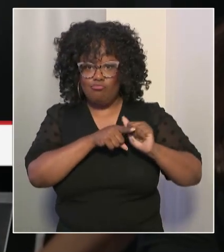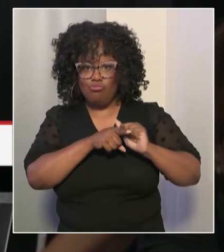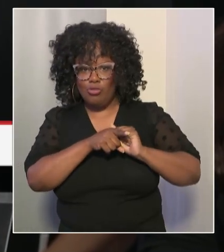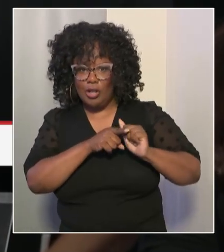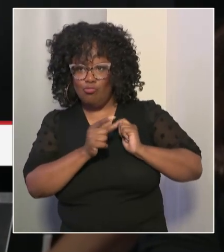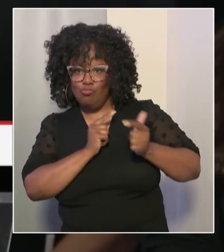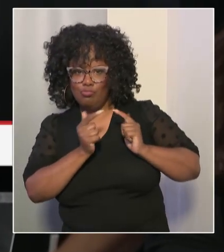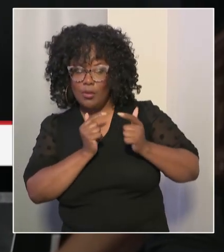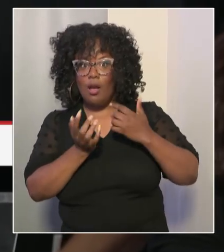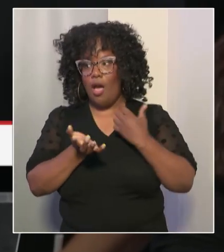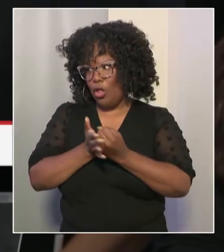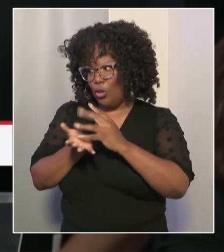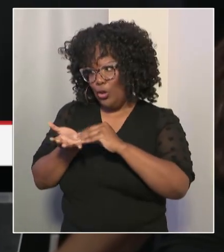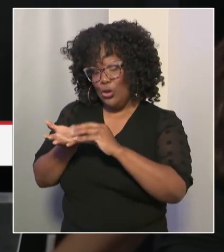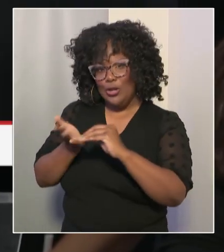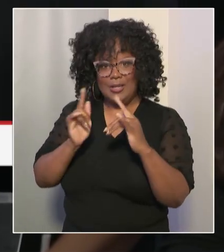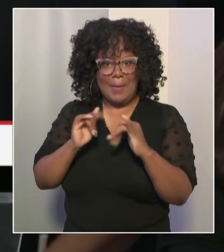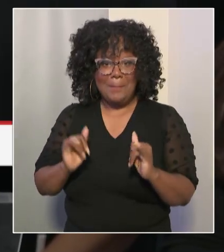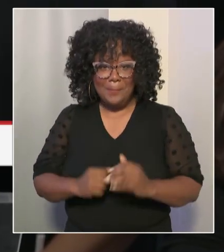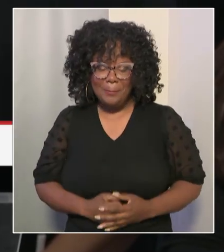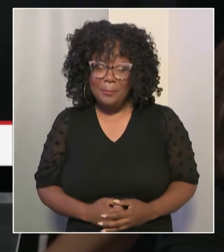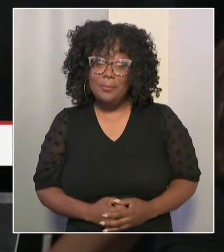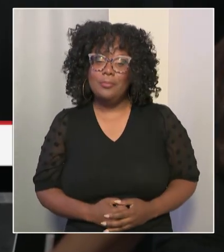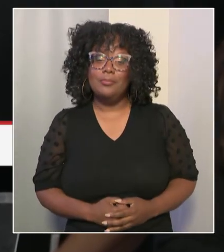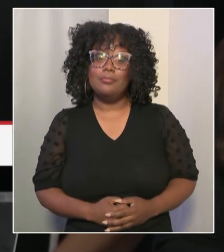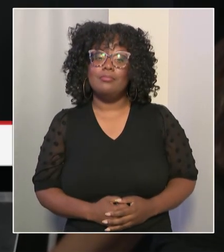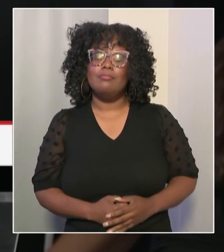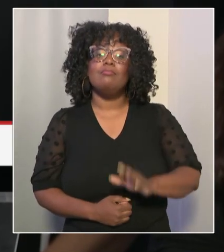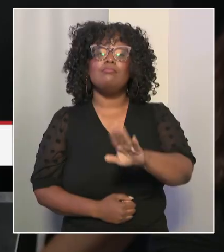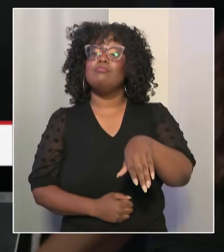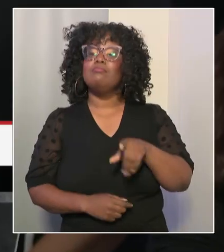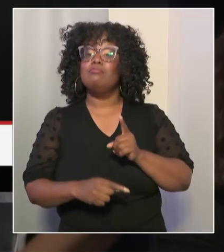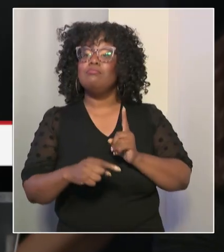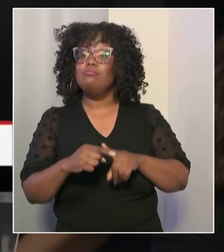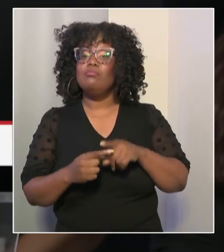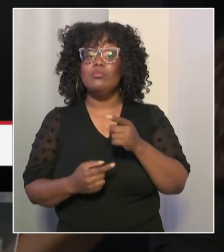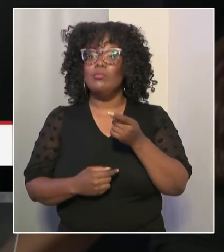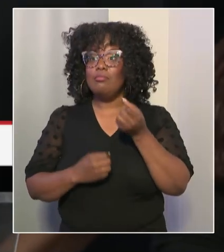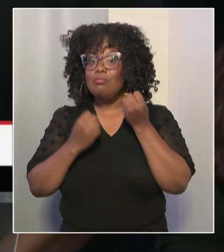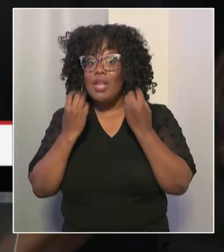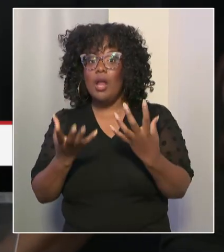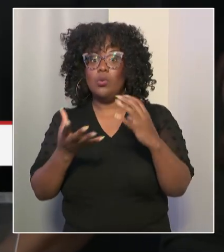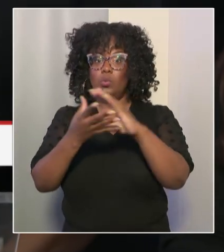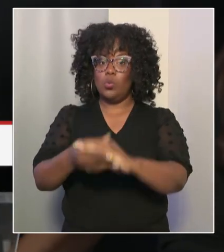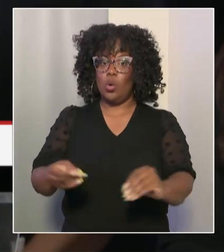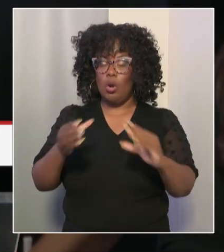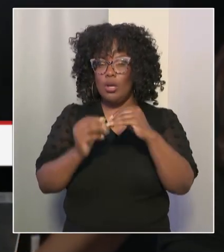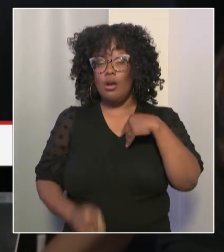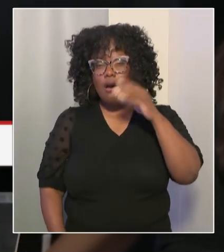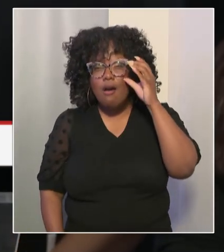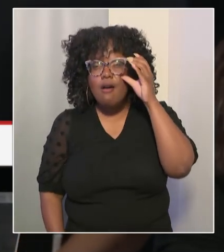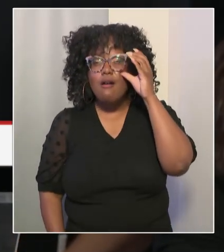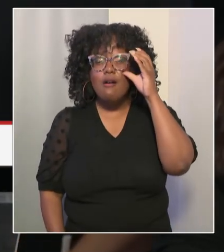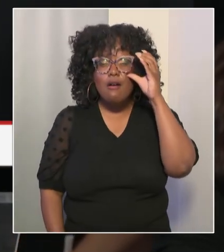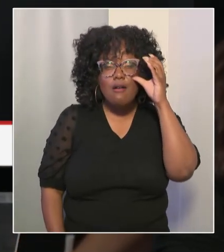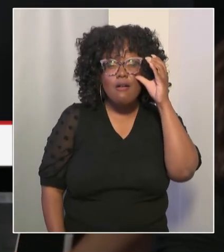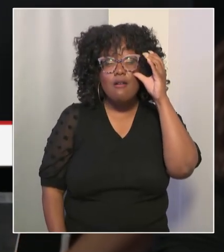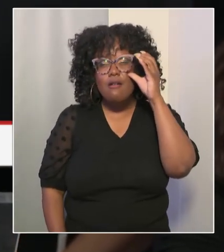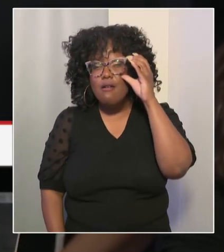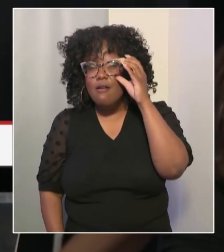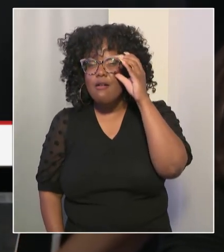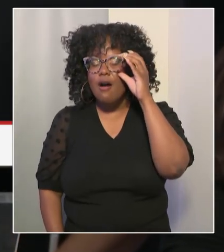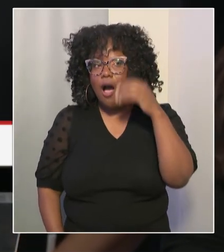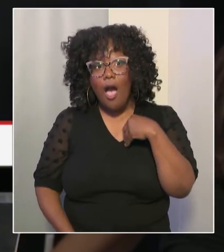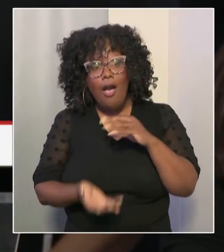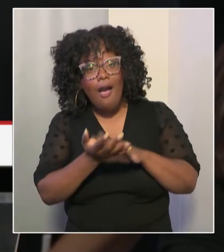would proceed to tell me how he purchased every fire apparatus the department owned. These were long stories. He was an amazing person with a